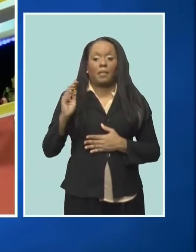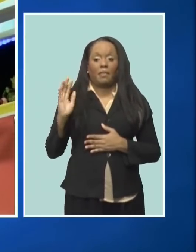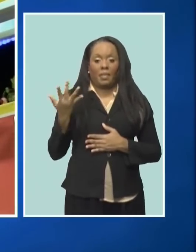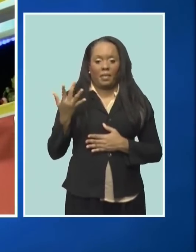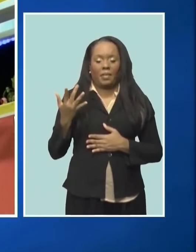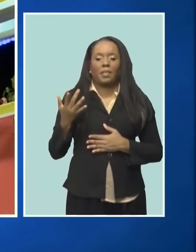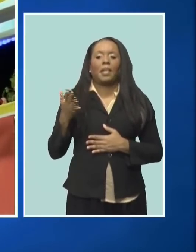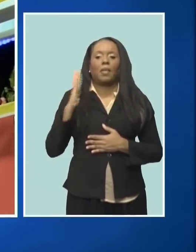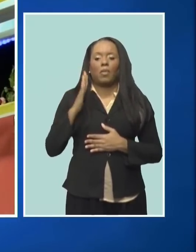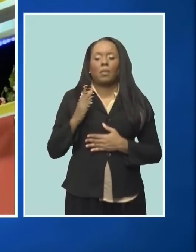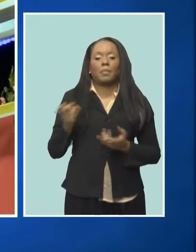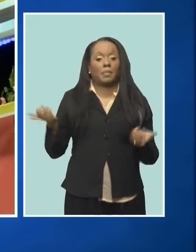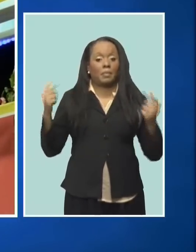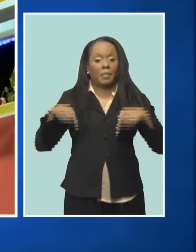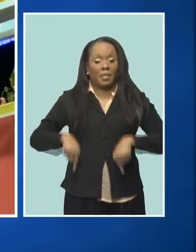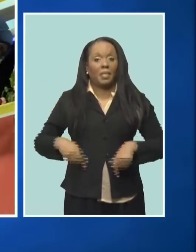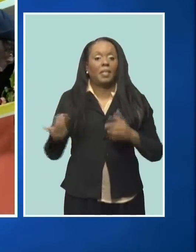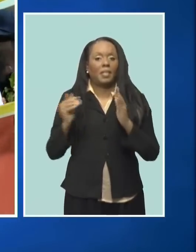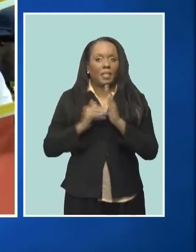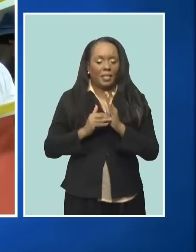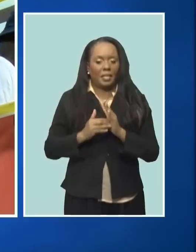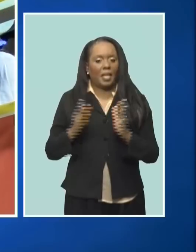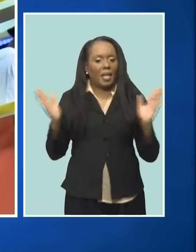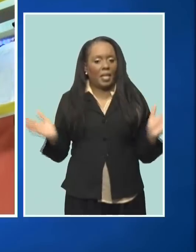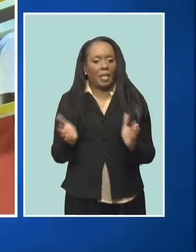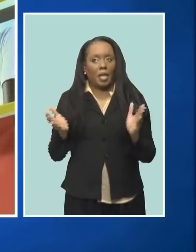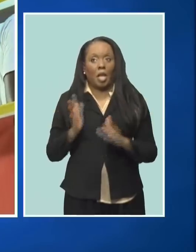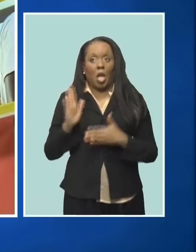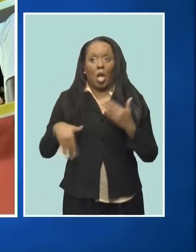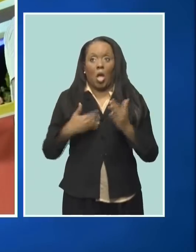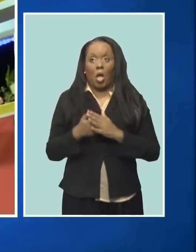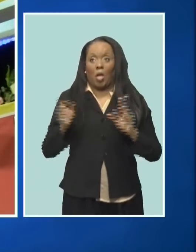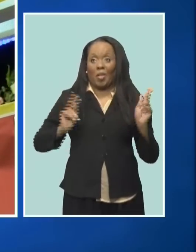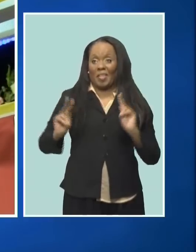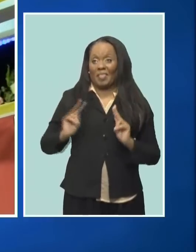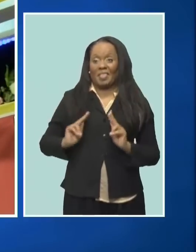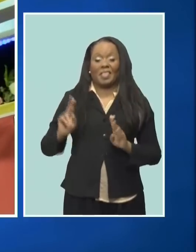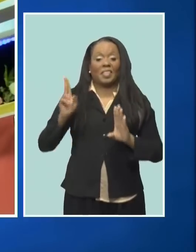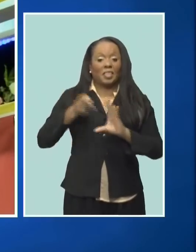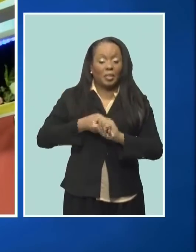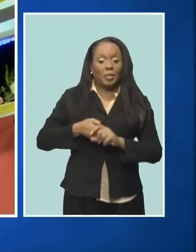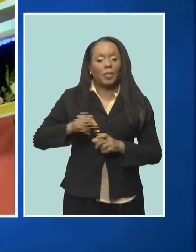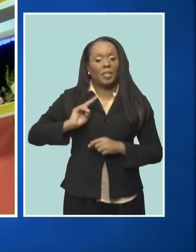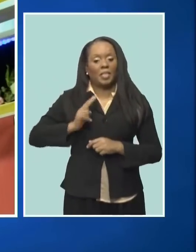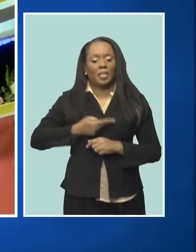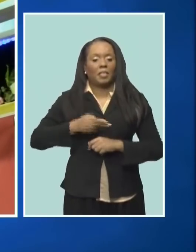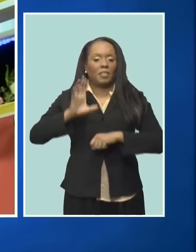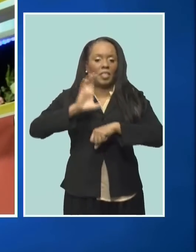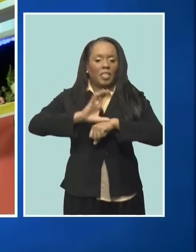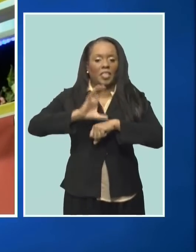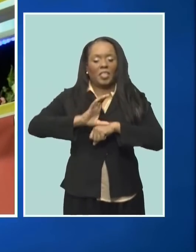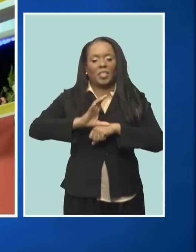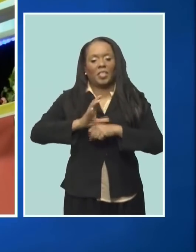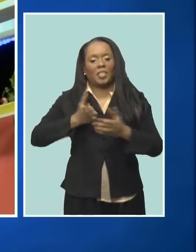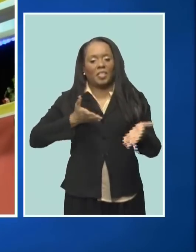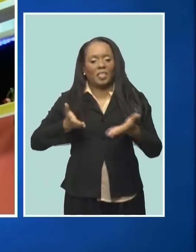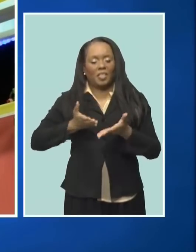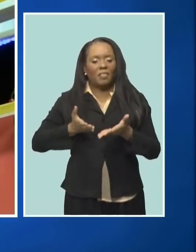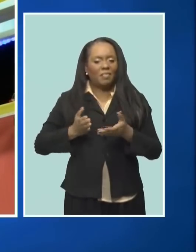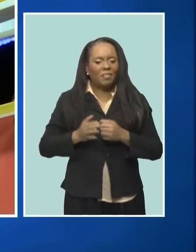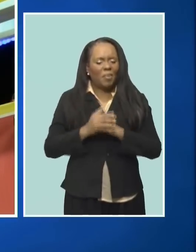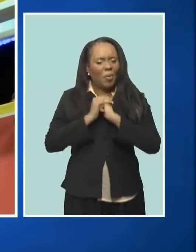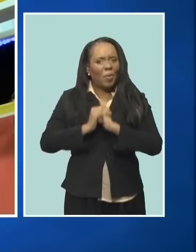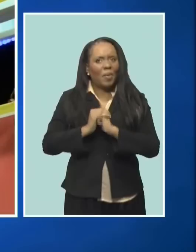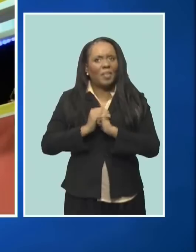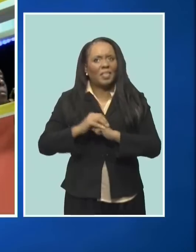going to be back up here, and I'm going to encourage all of you who are here tonight to join us at that church service, because you